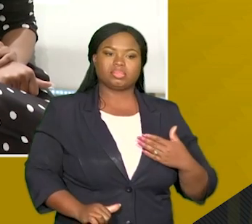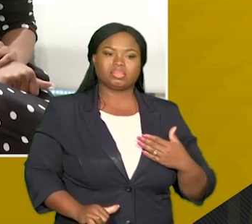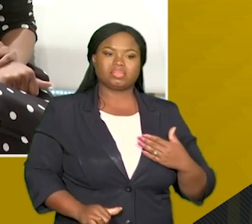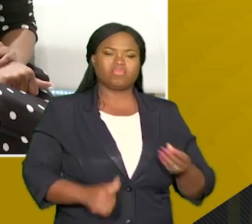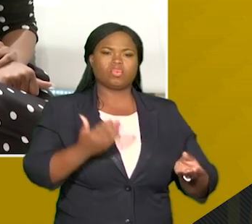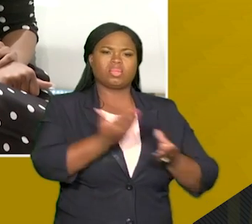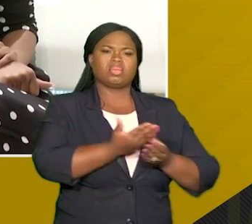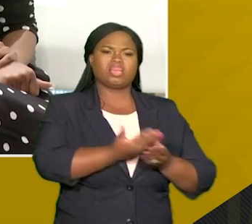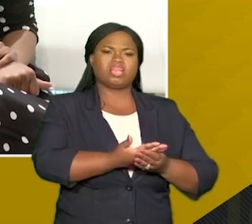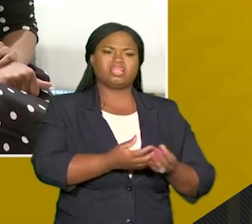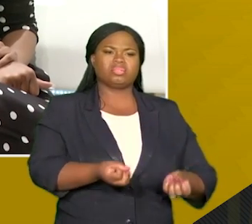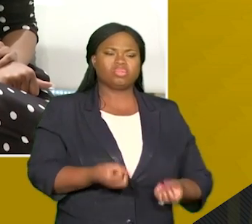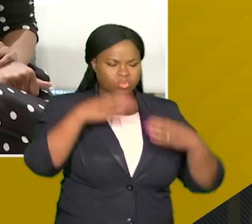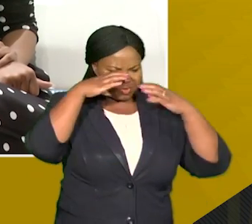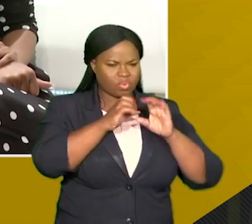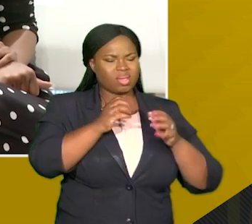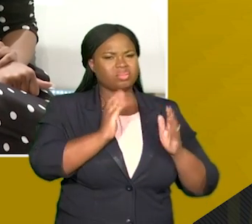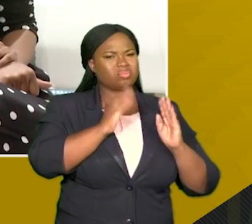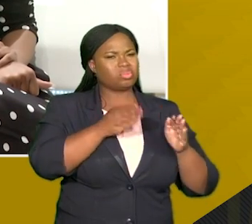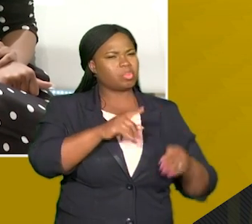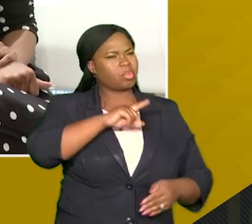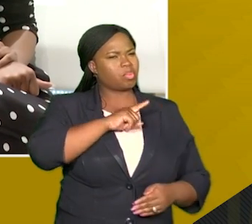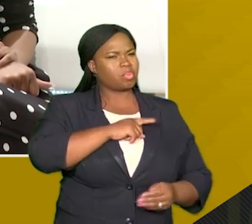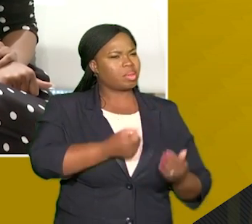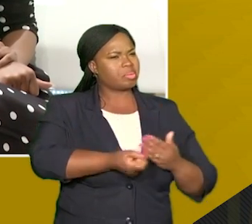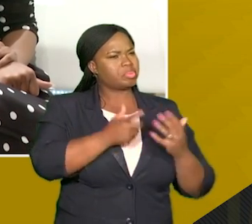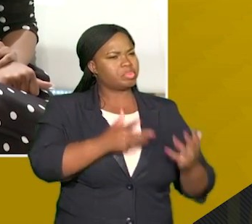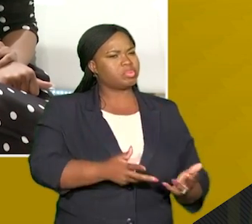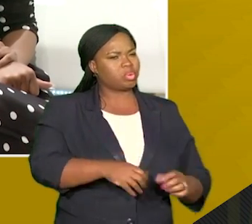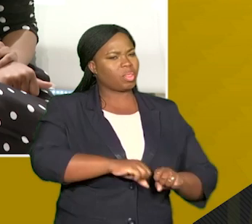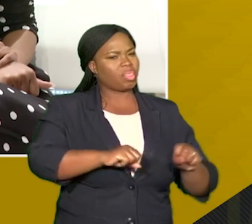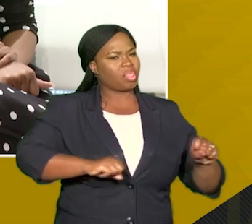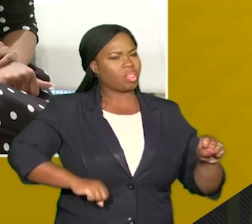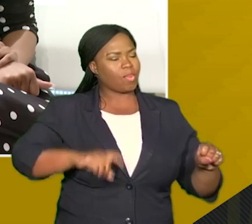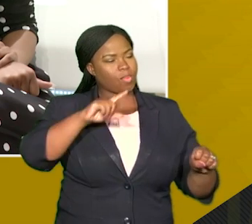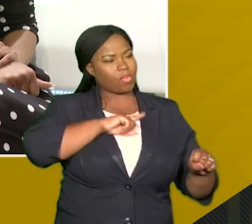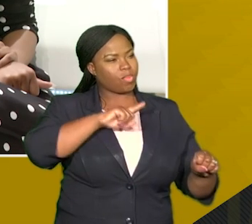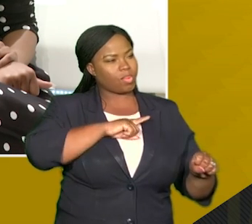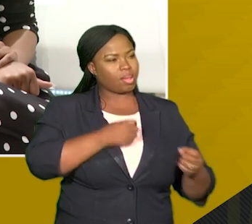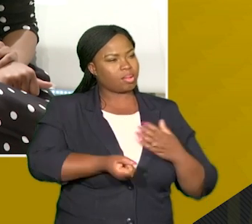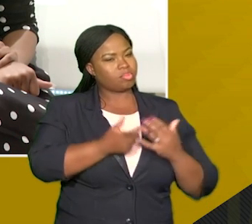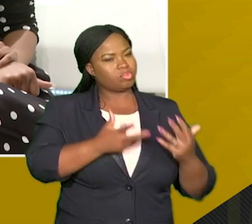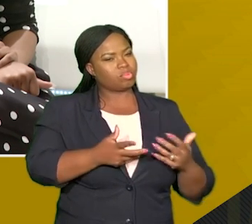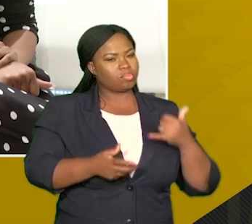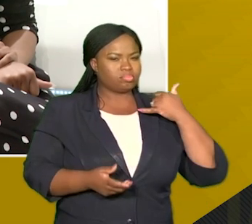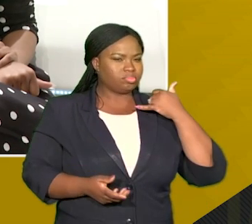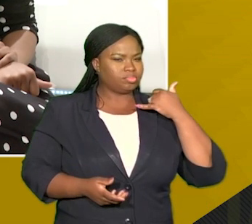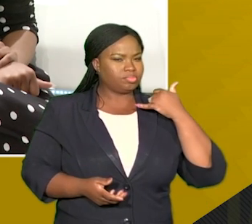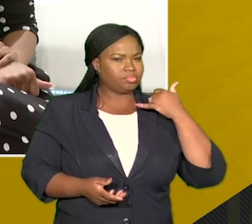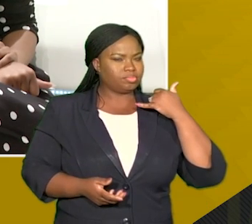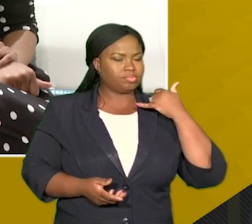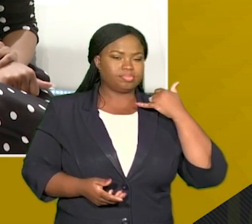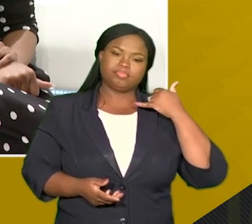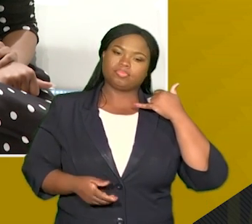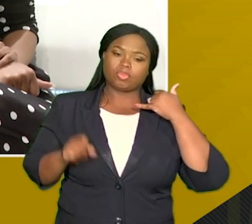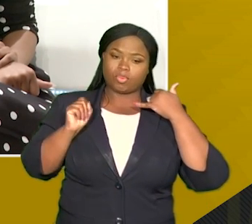the case to be given attention. Why was the dragging and everything for that long?